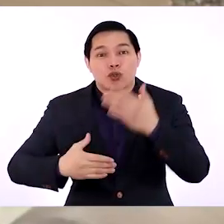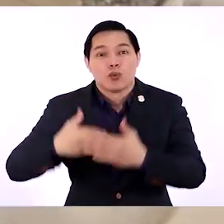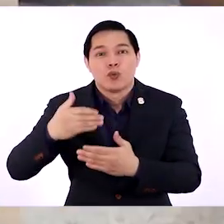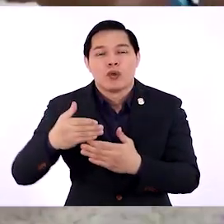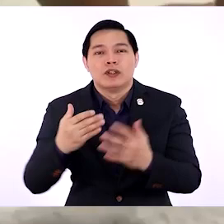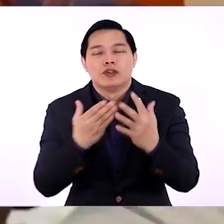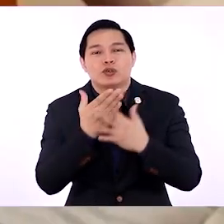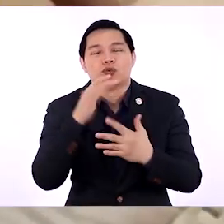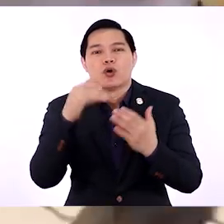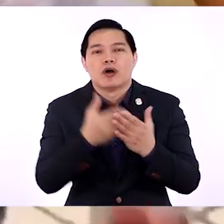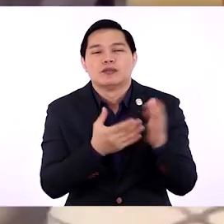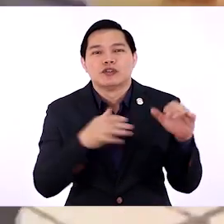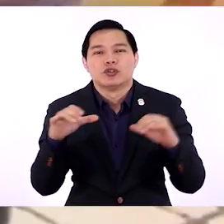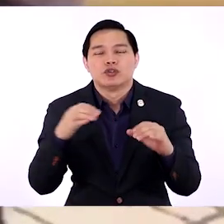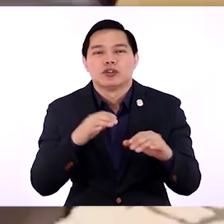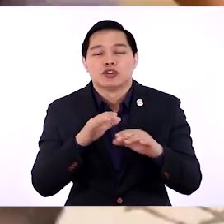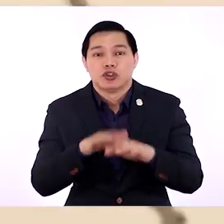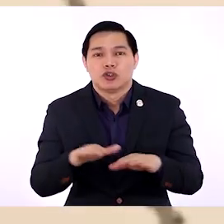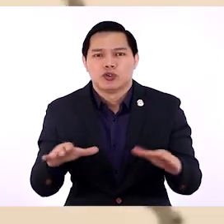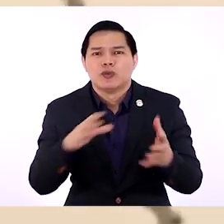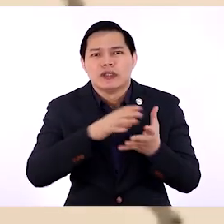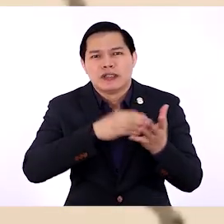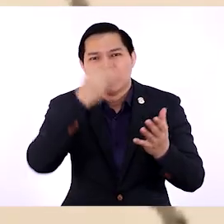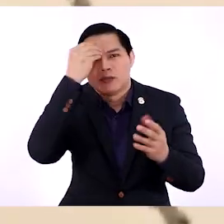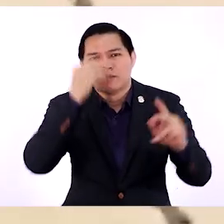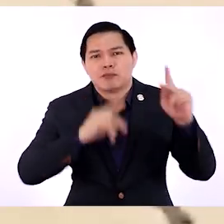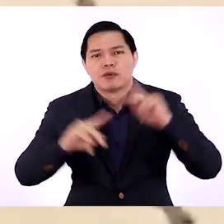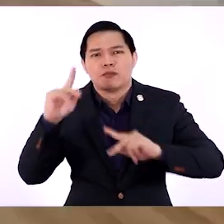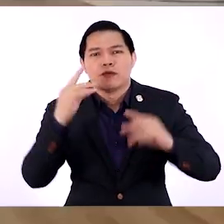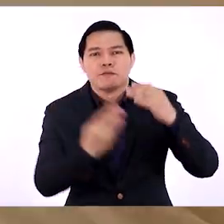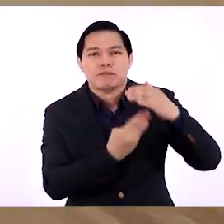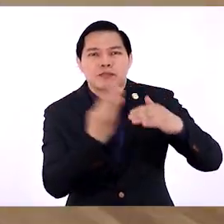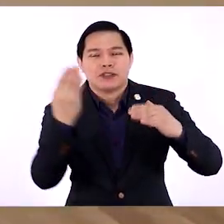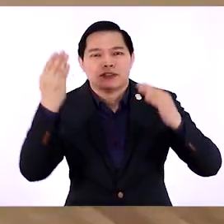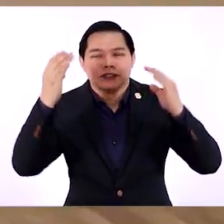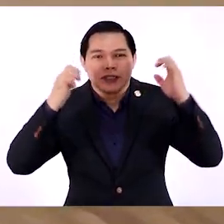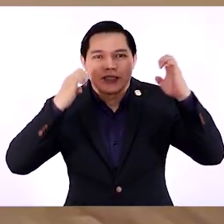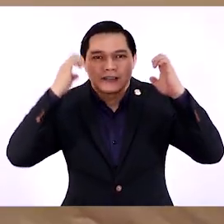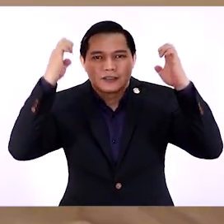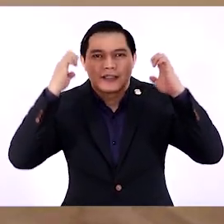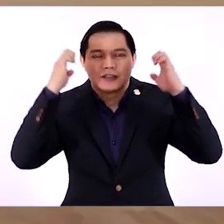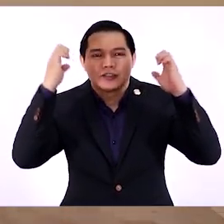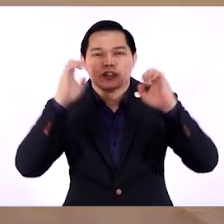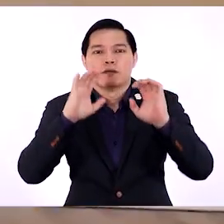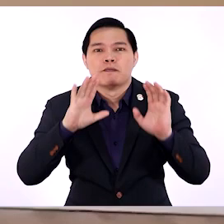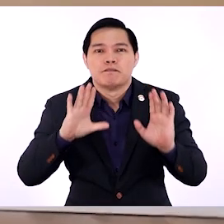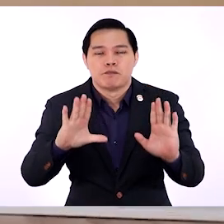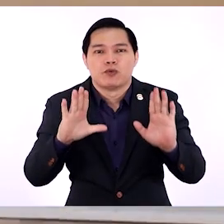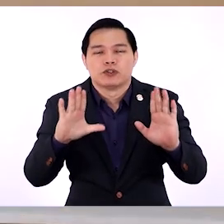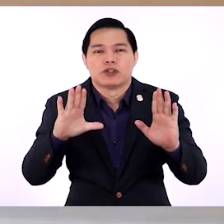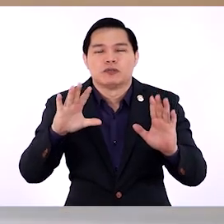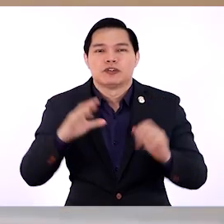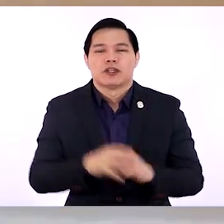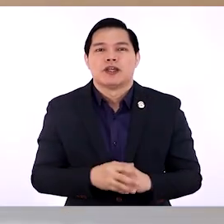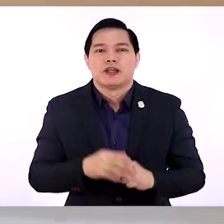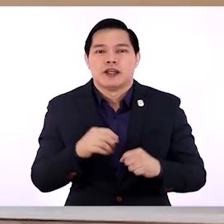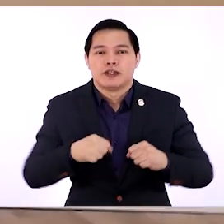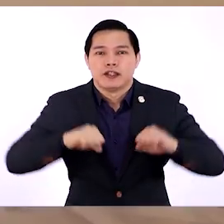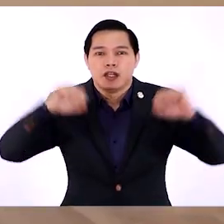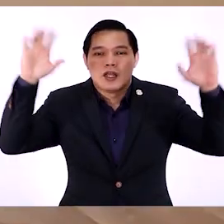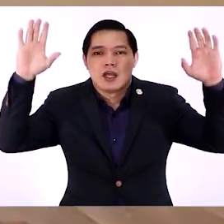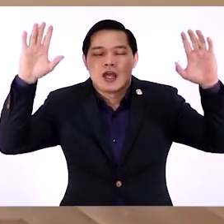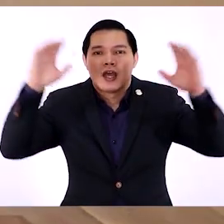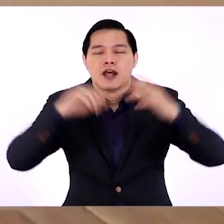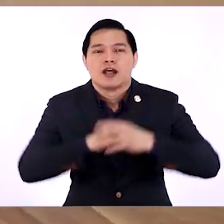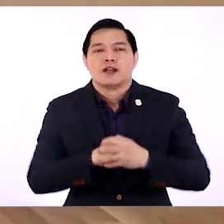the activity, the children learned and performed basic exercises such as push-ups and jumping jacks. Some even took